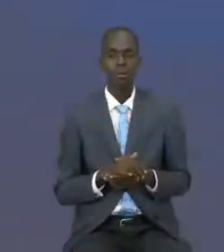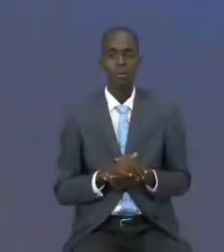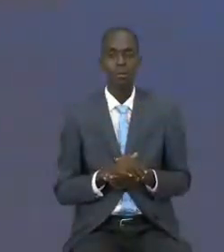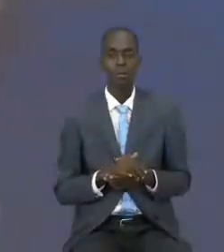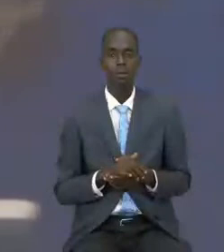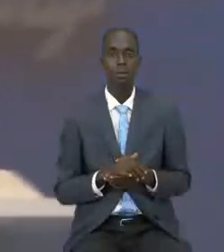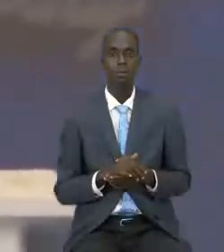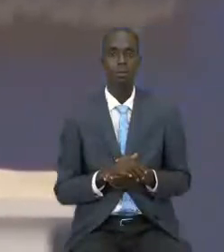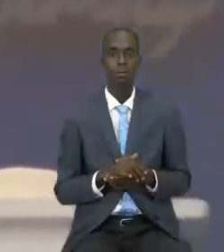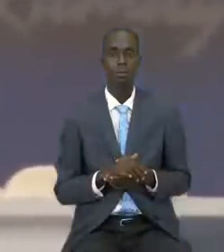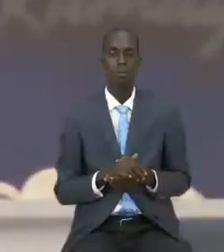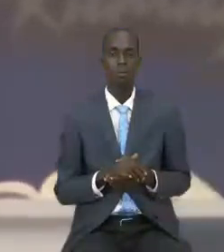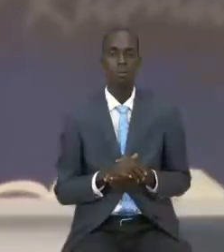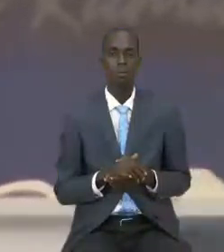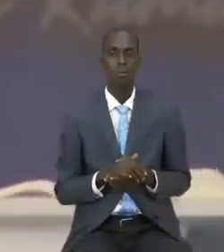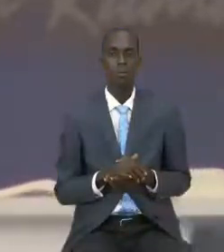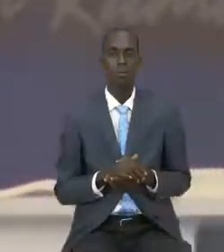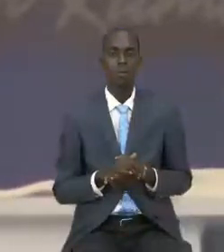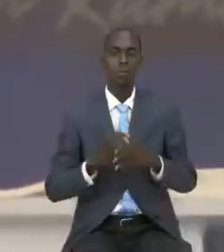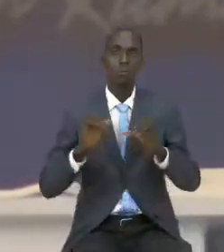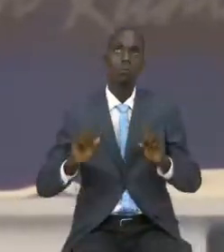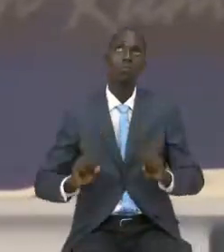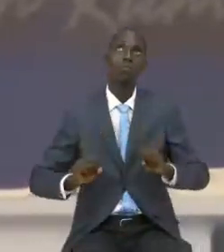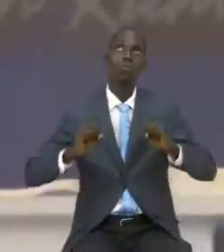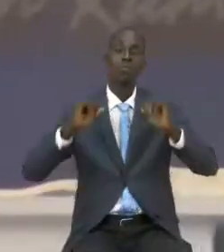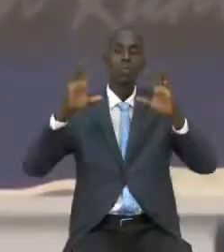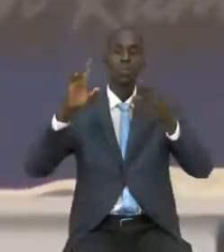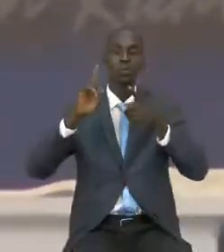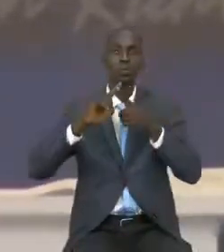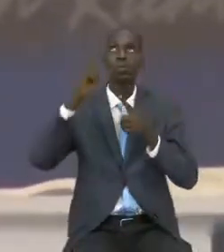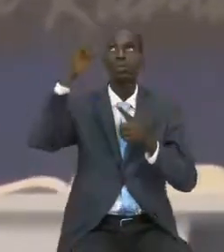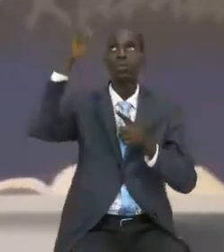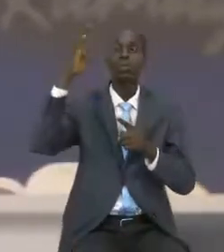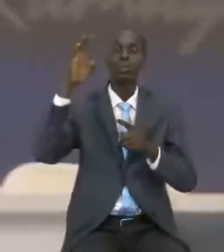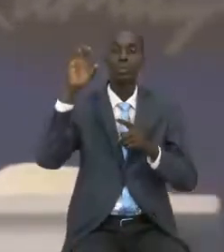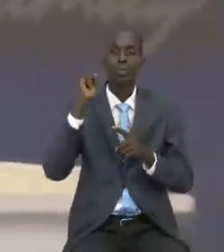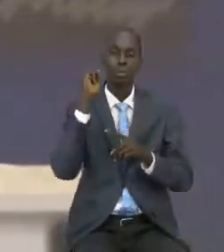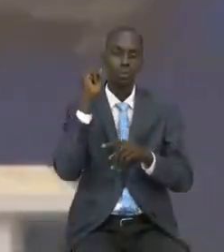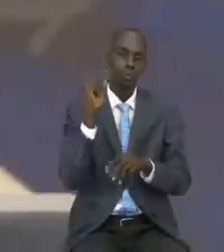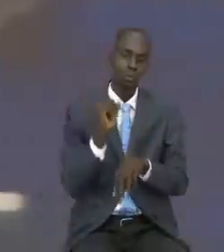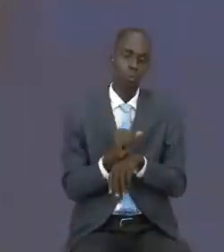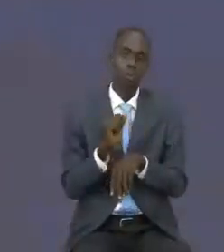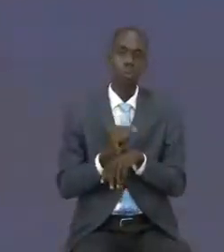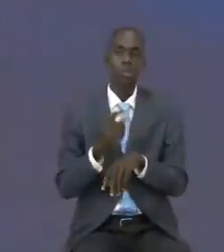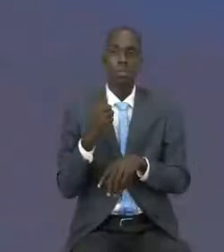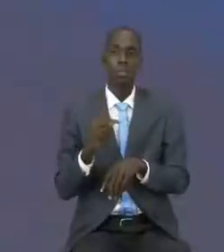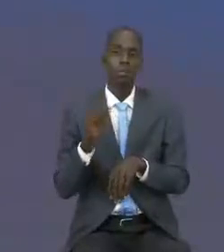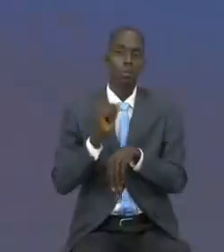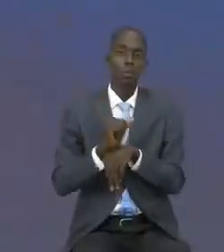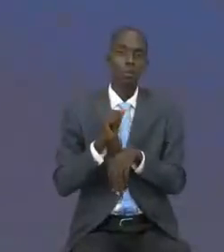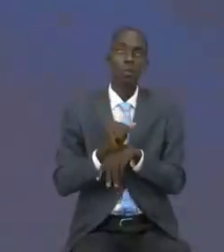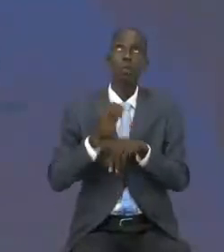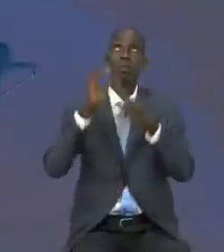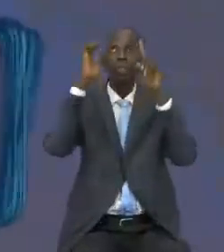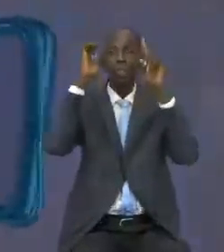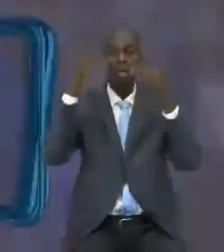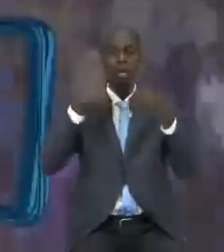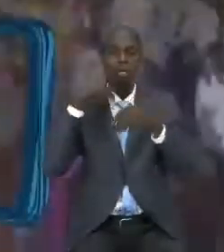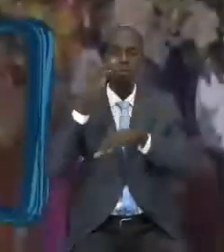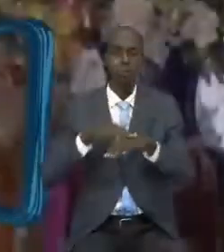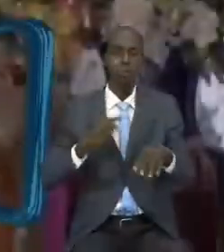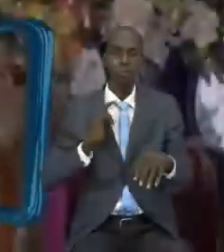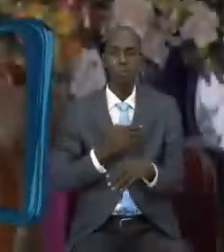of hypocrisy. Devotion to God's work, the work he has called us to do. You are